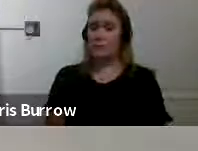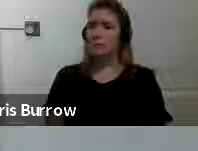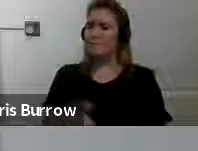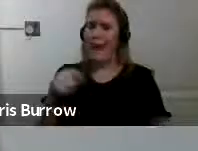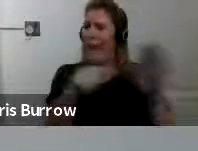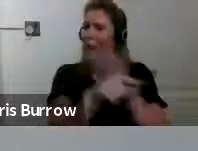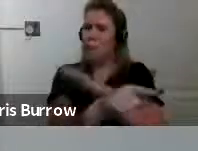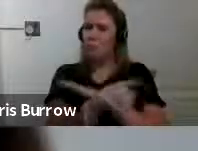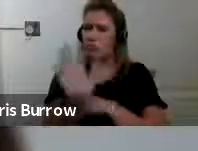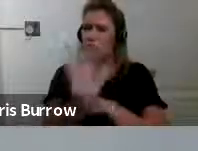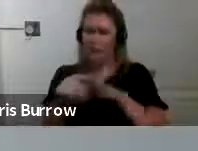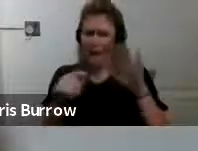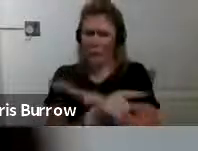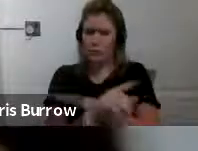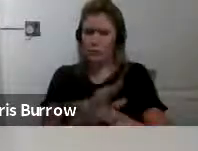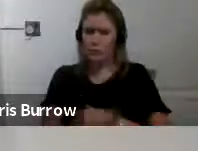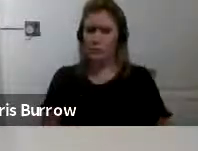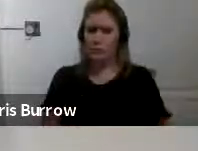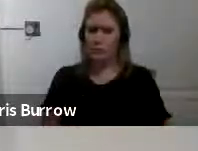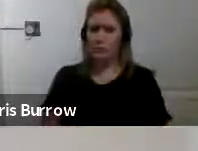out.